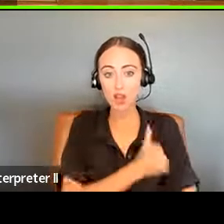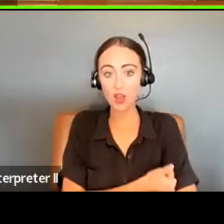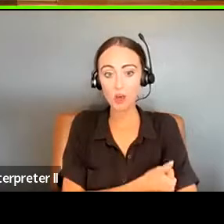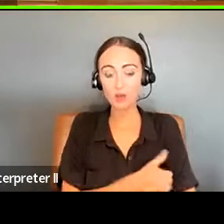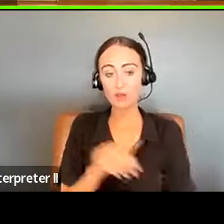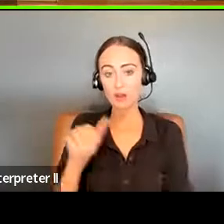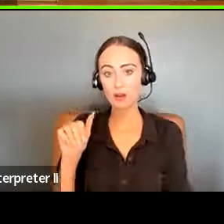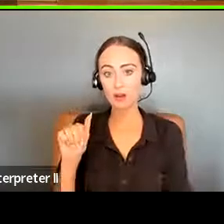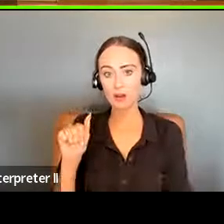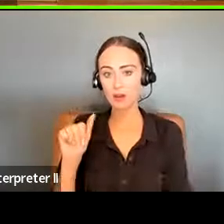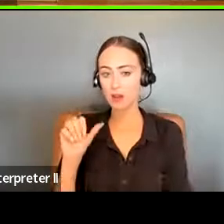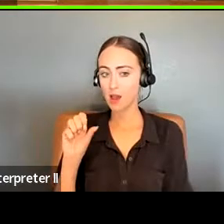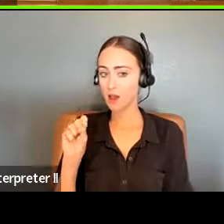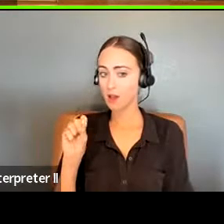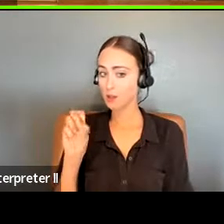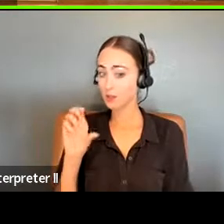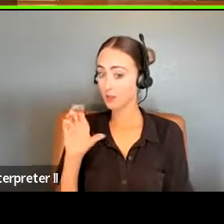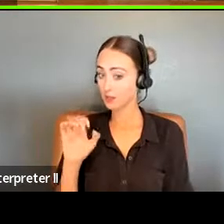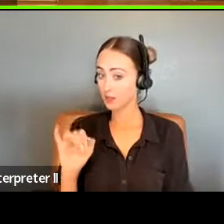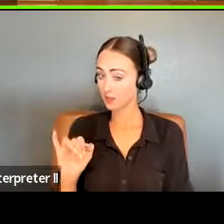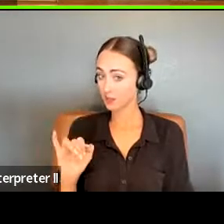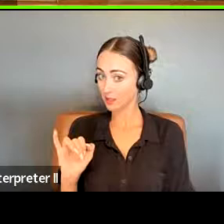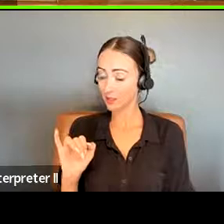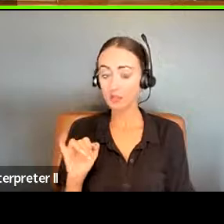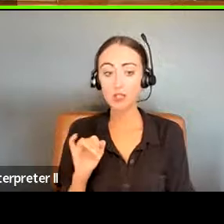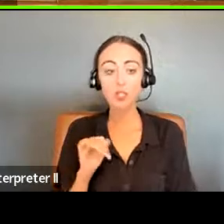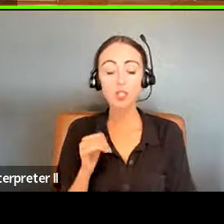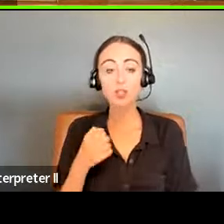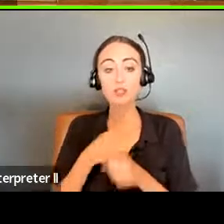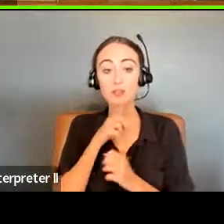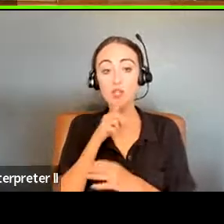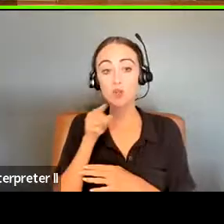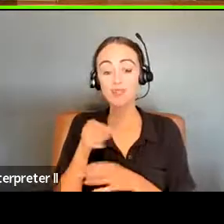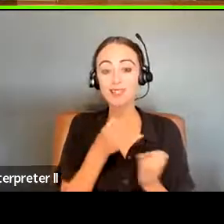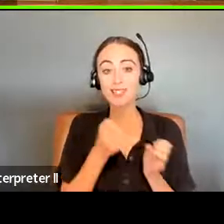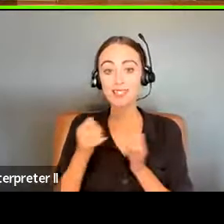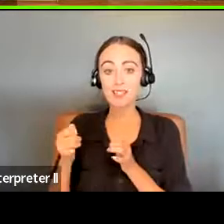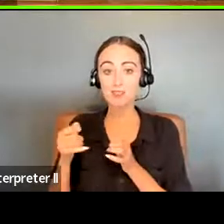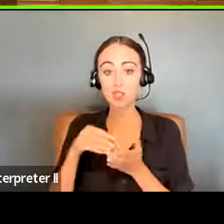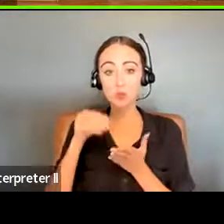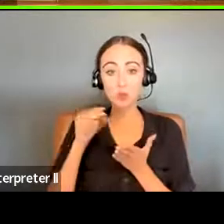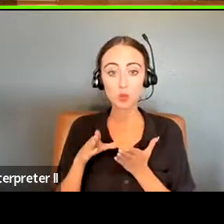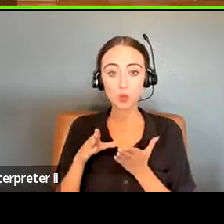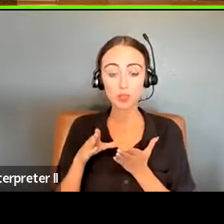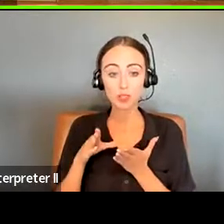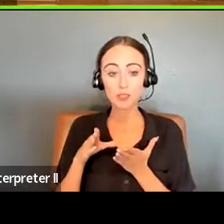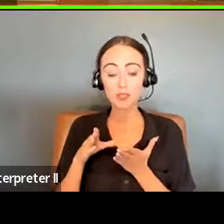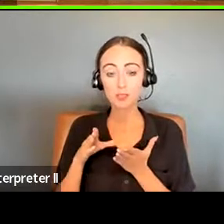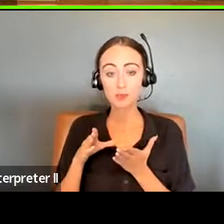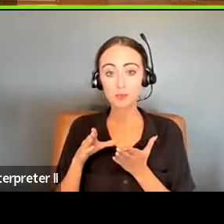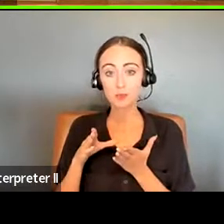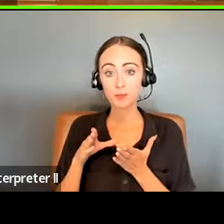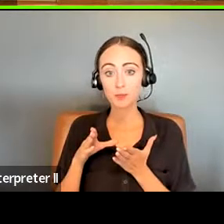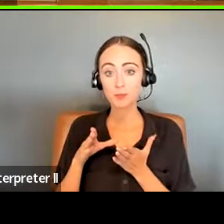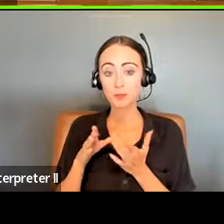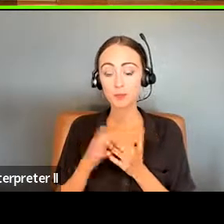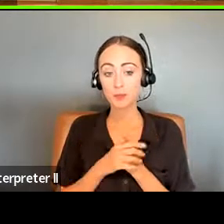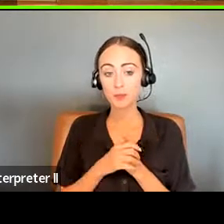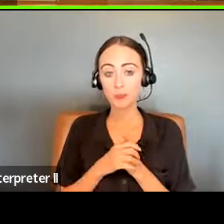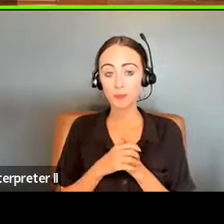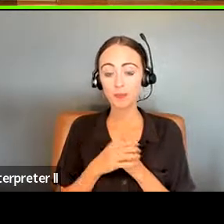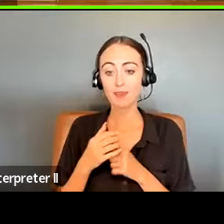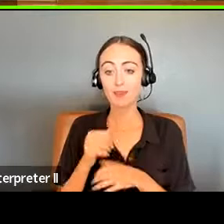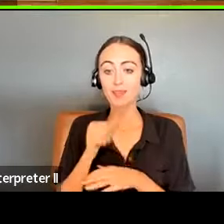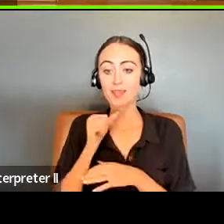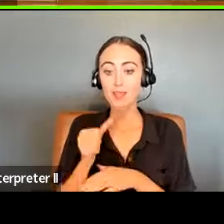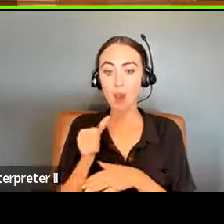OSSI to ensure that these individual students are afforded the